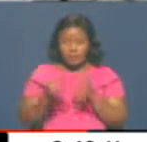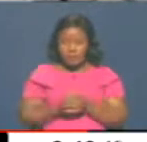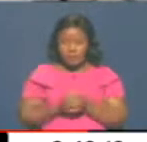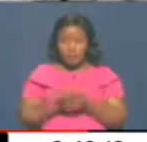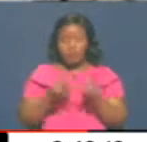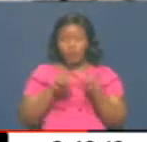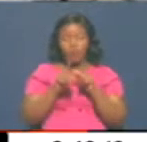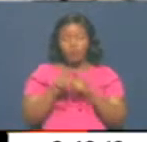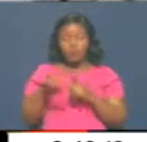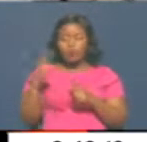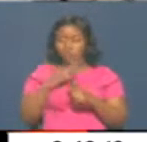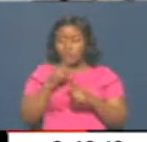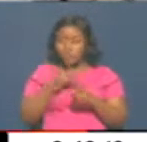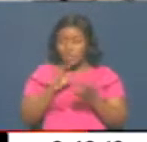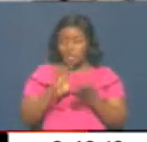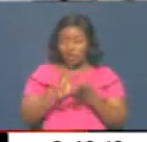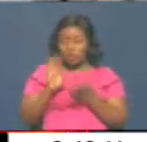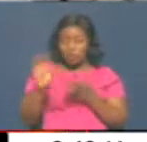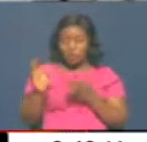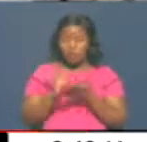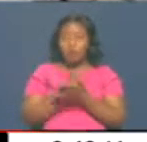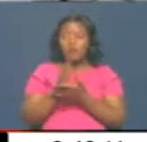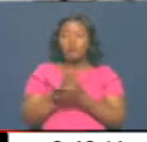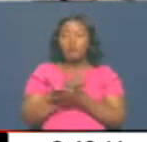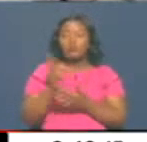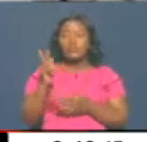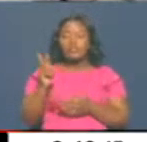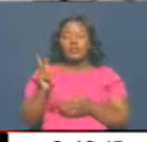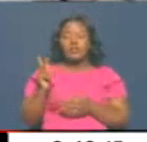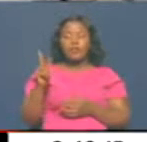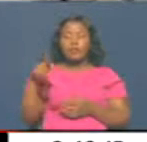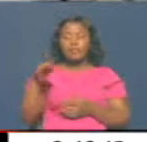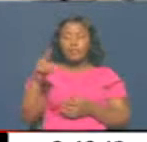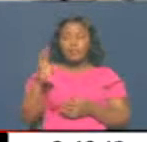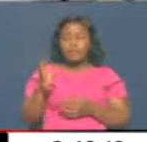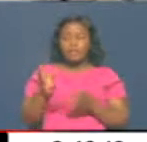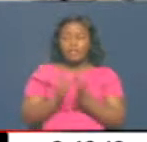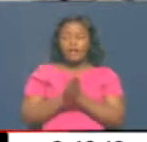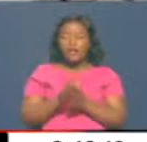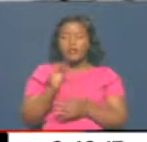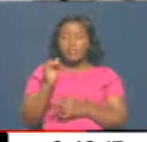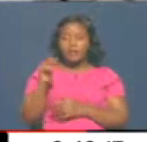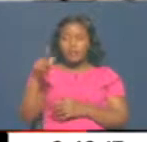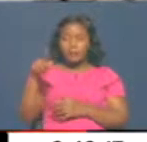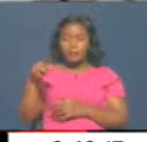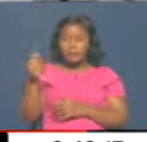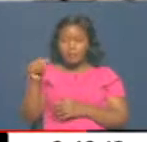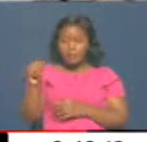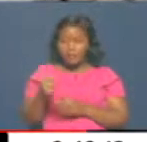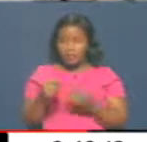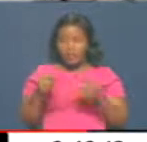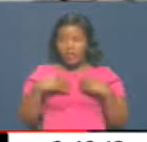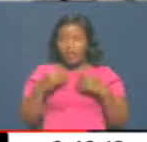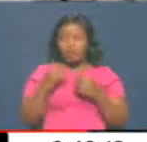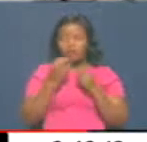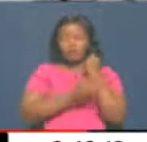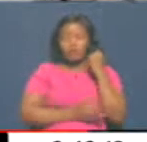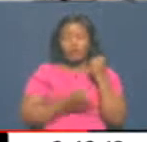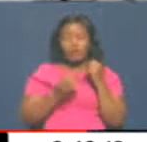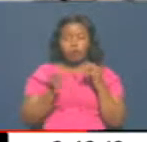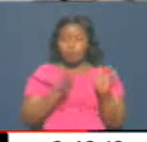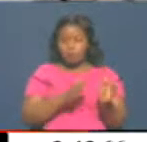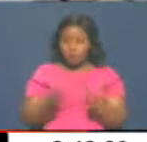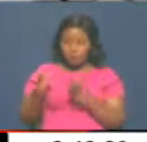allocation imbalance between KPLC and IPPs, further exacerbated by poor contract management frameworks, and